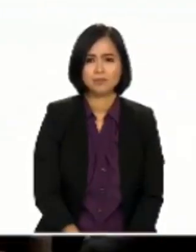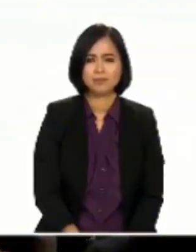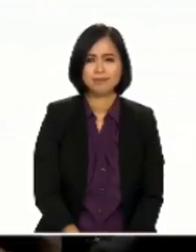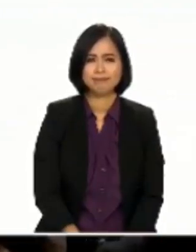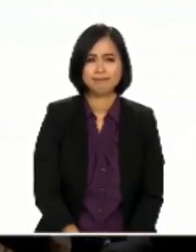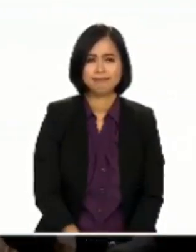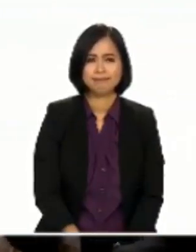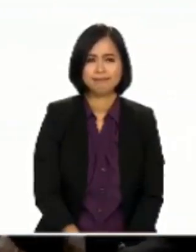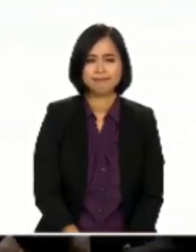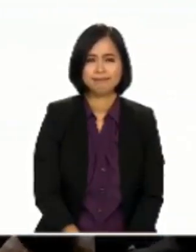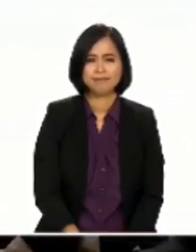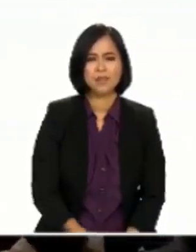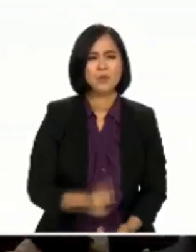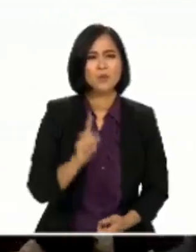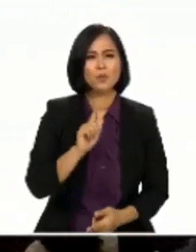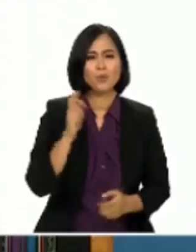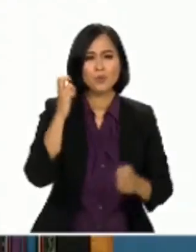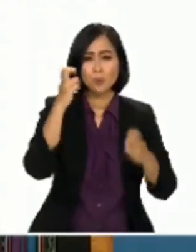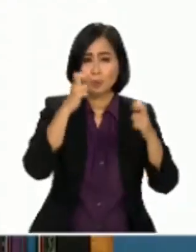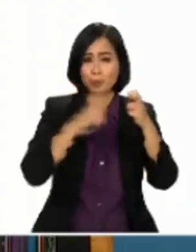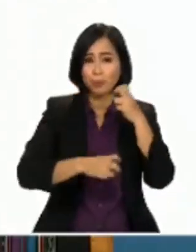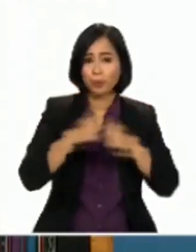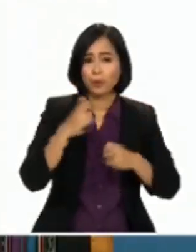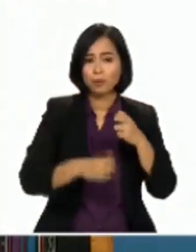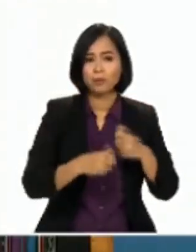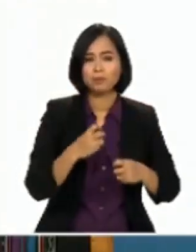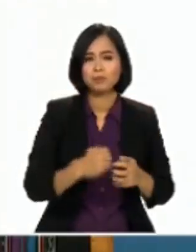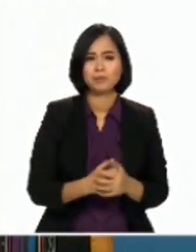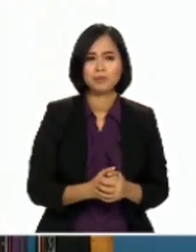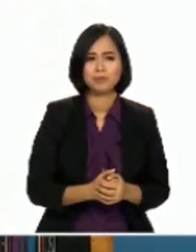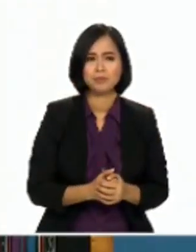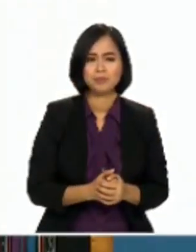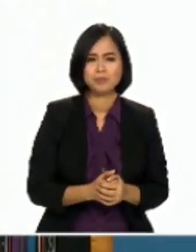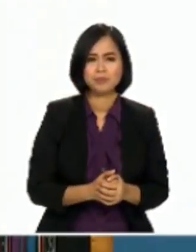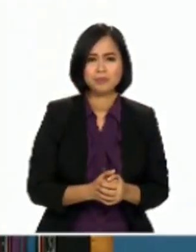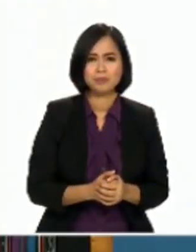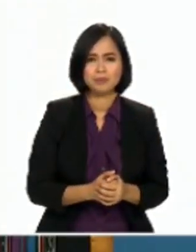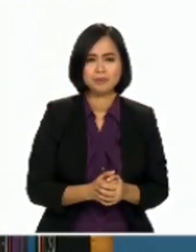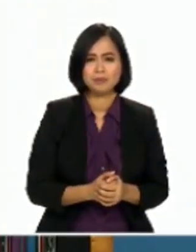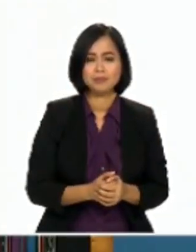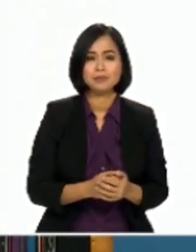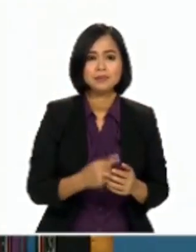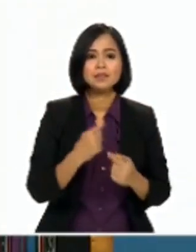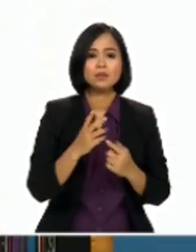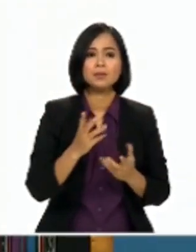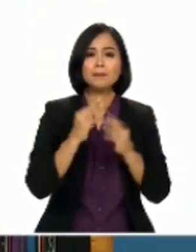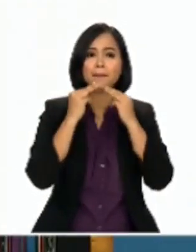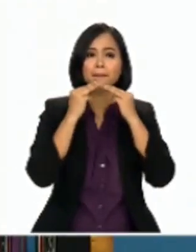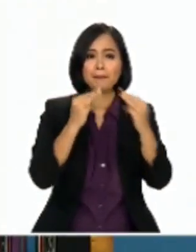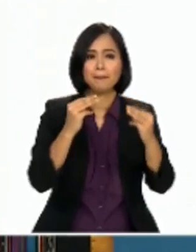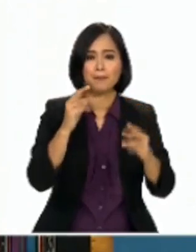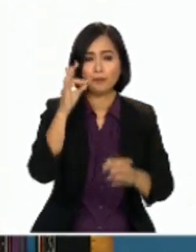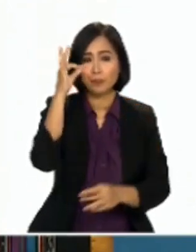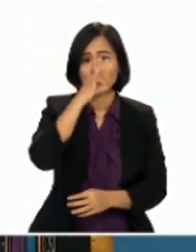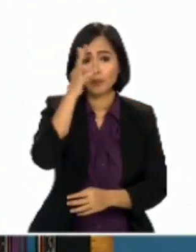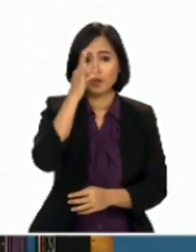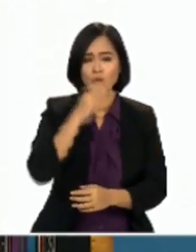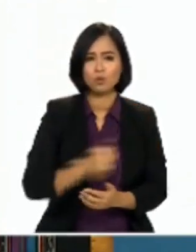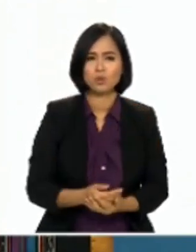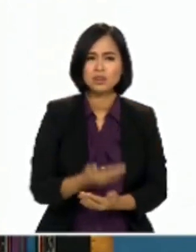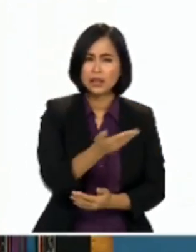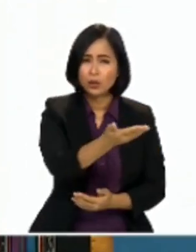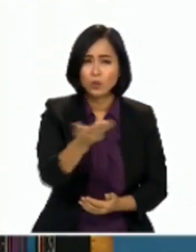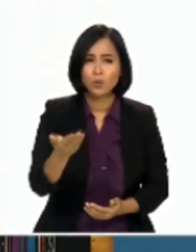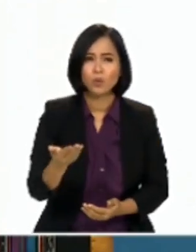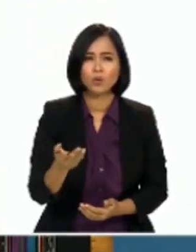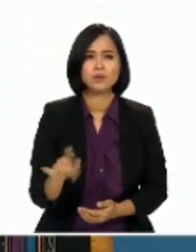Ang problema kasi ng Pilipino. I'm addressing now to the Filipino. Kayo rin kasi.